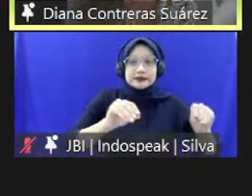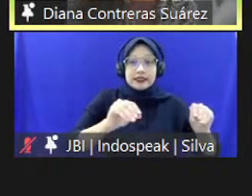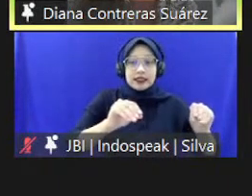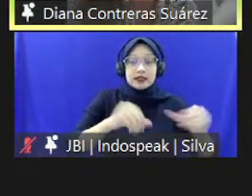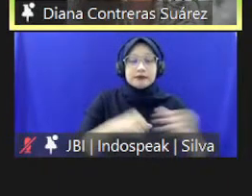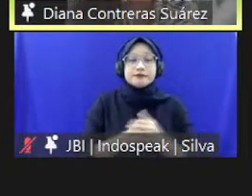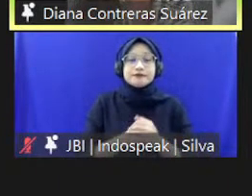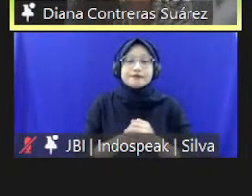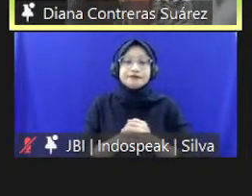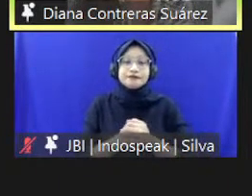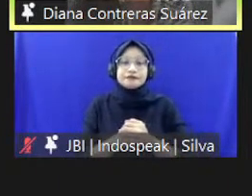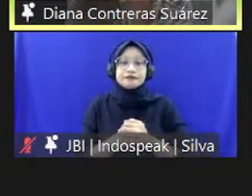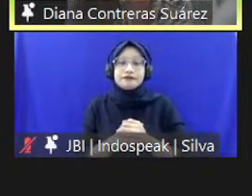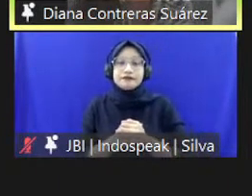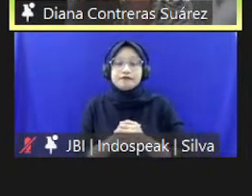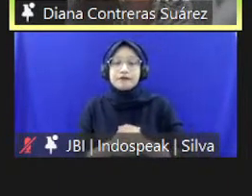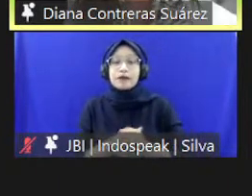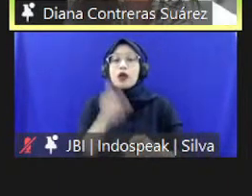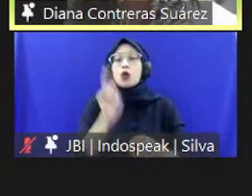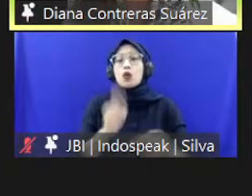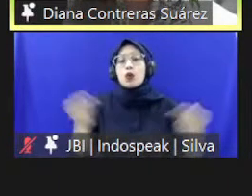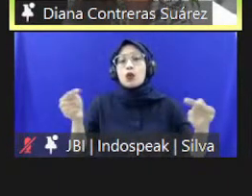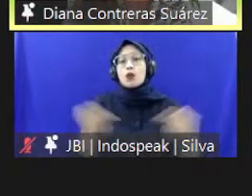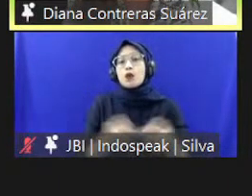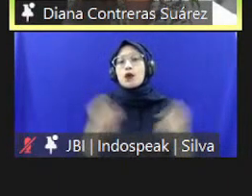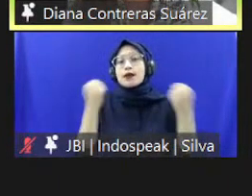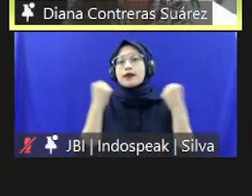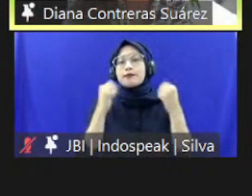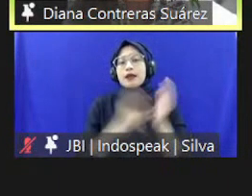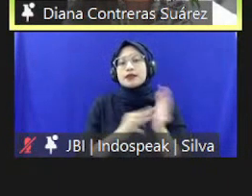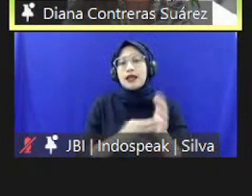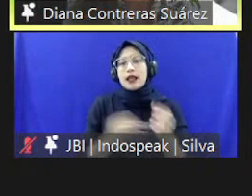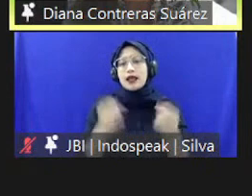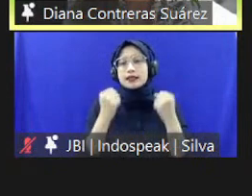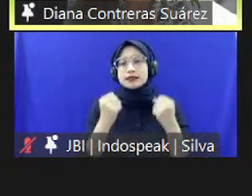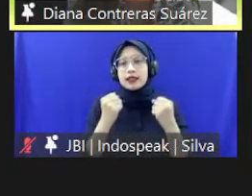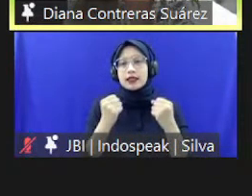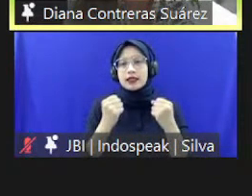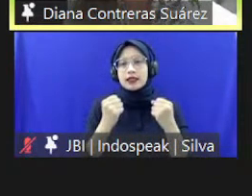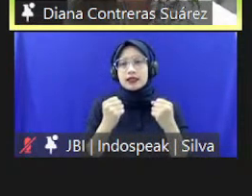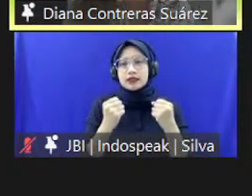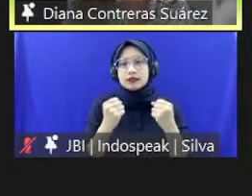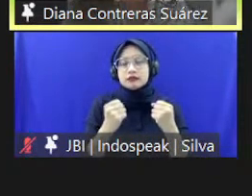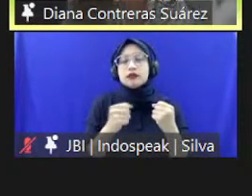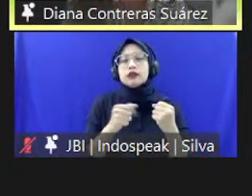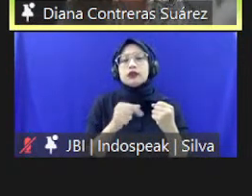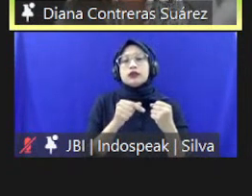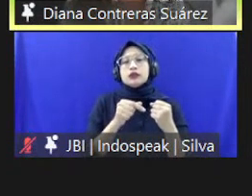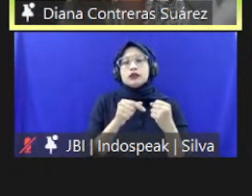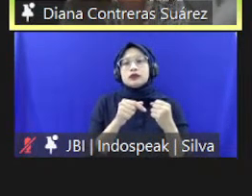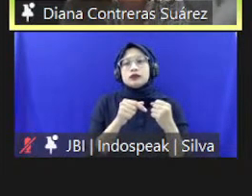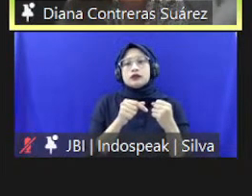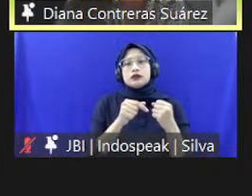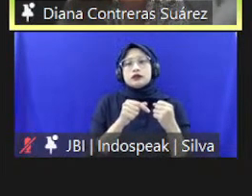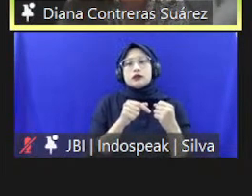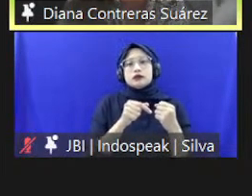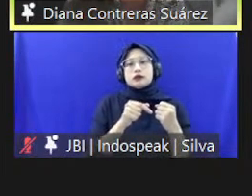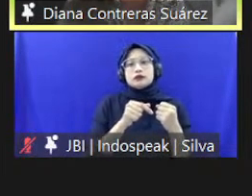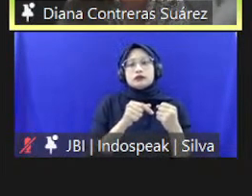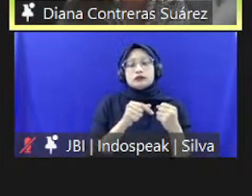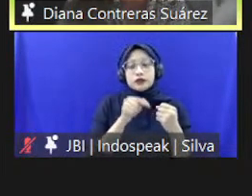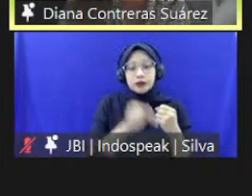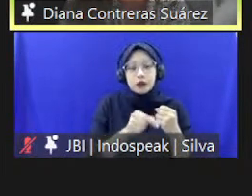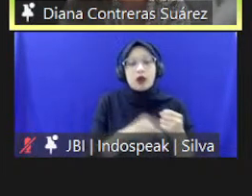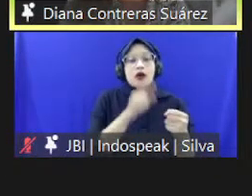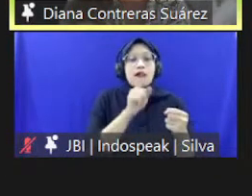health problems, we found that people with disability have more than double chance to self-report health problems than people without